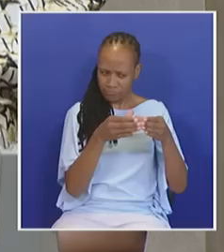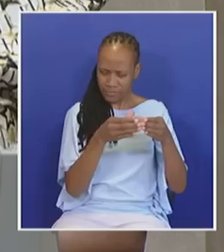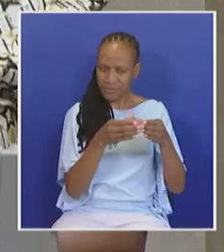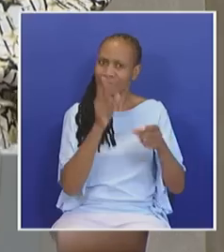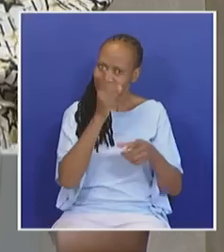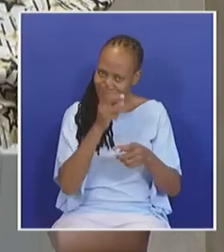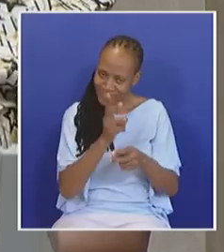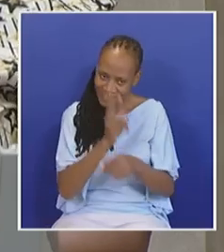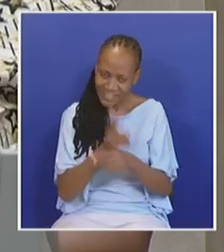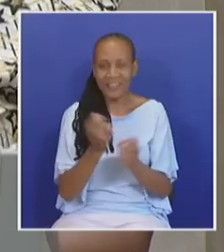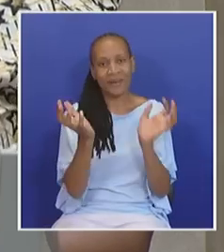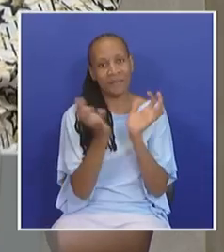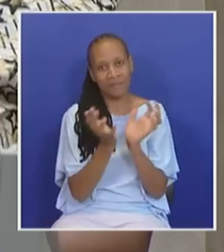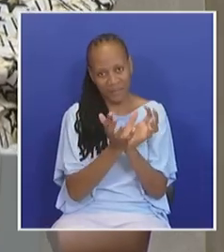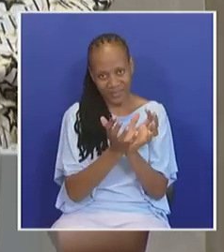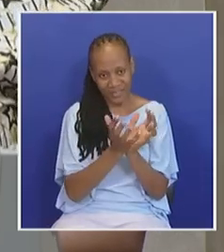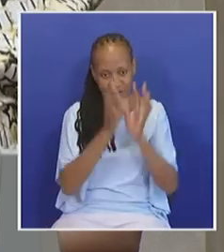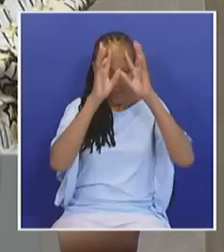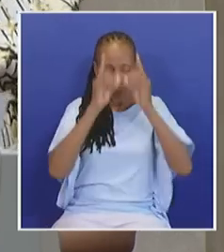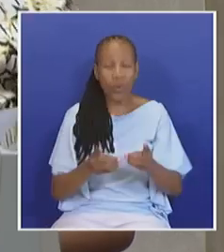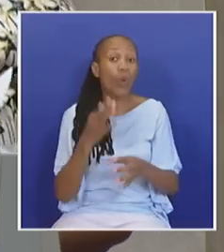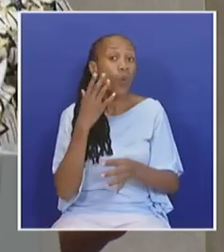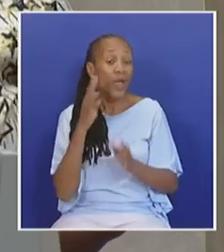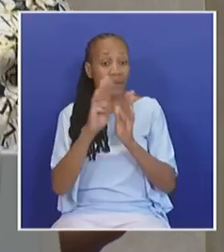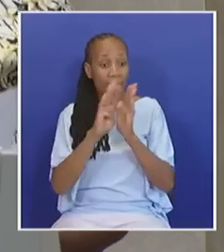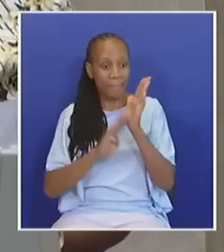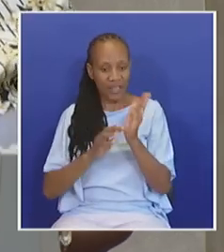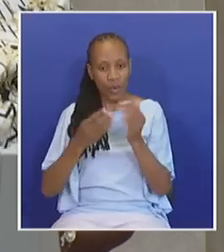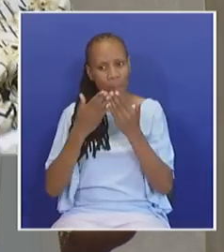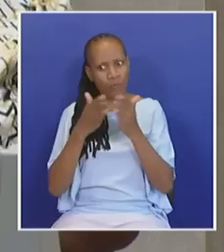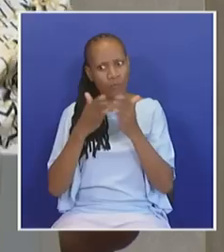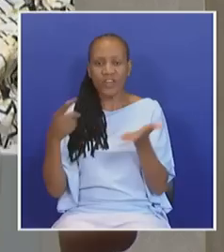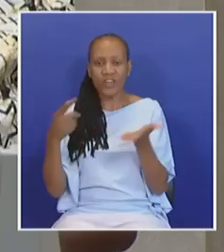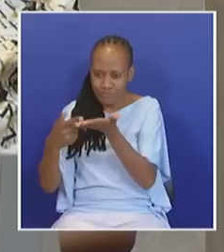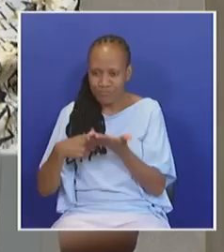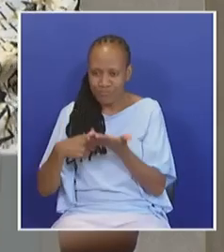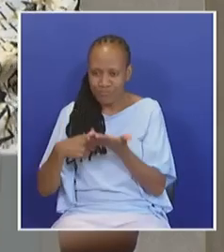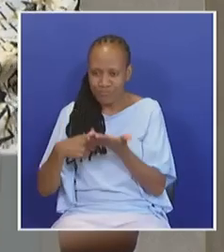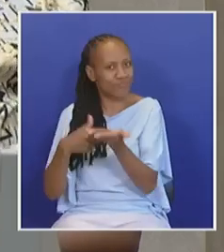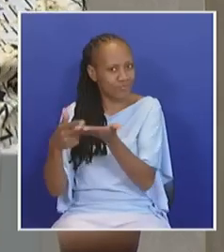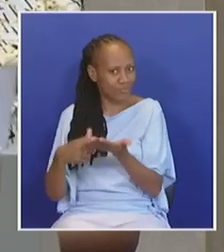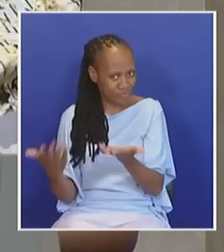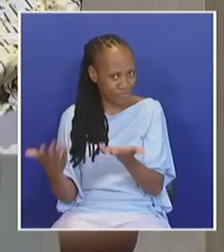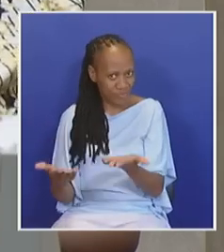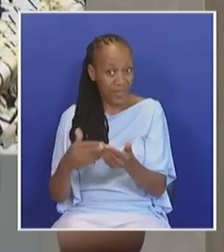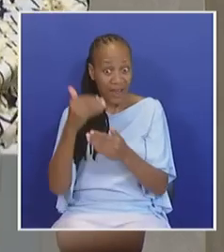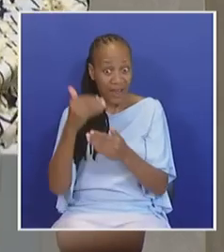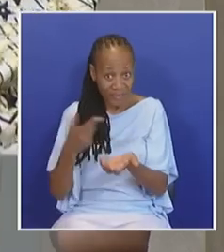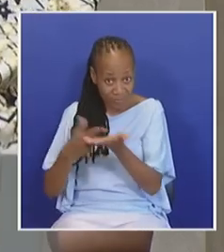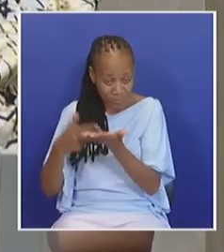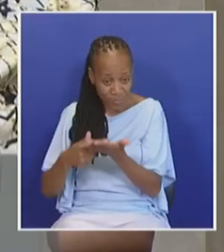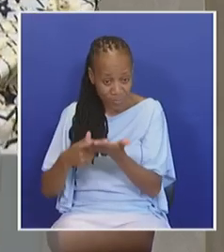on a date where the bill will be deliberated and approved by the